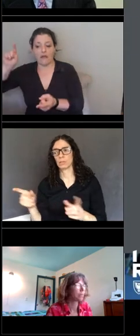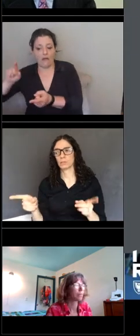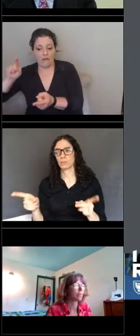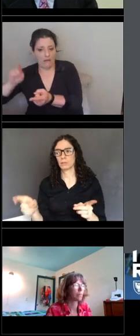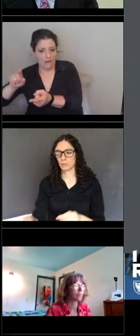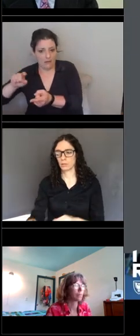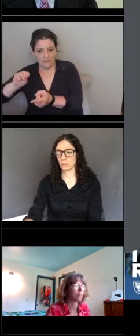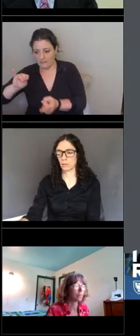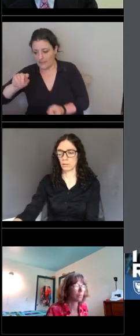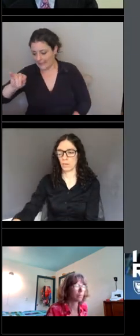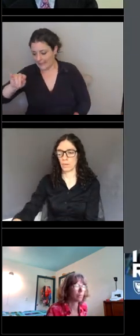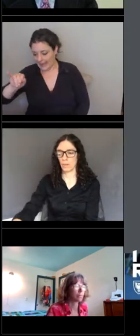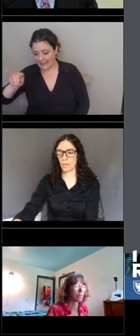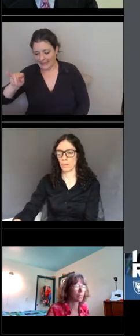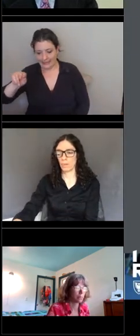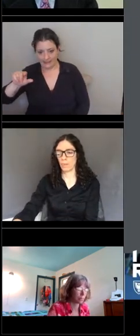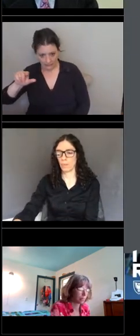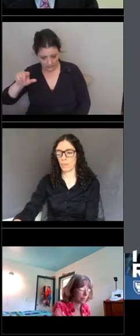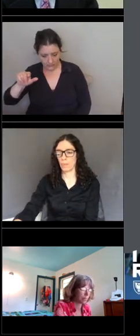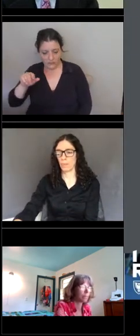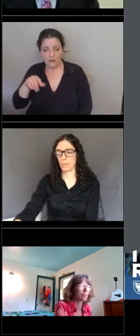it